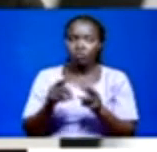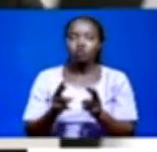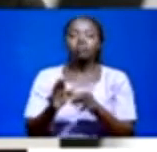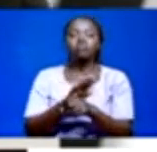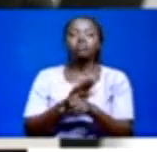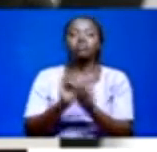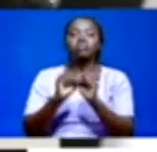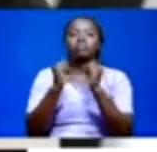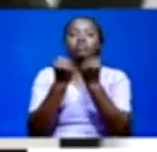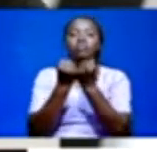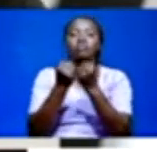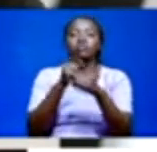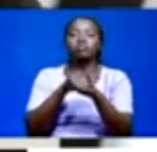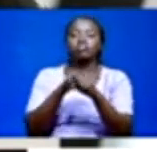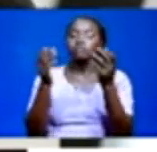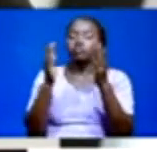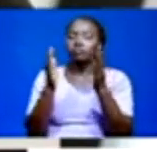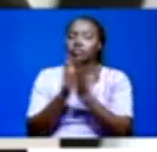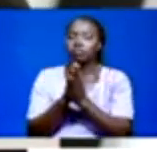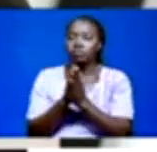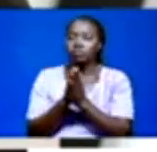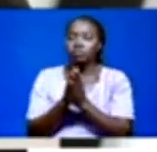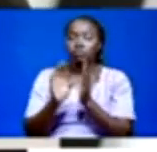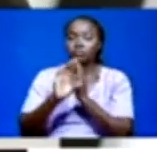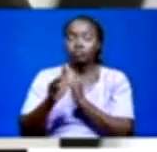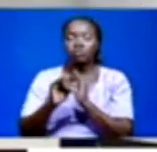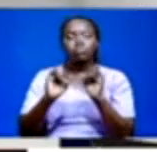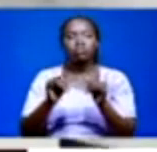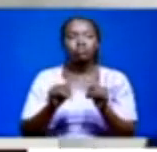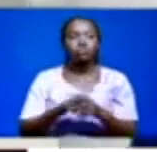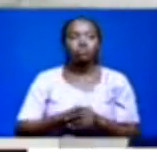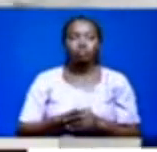during this season. More of this in our county news briefs.